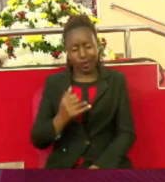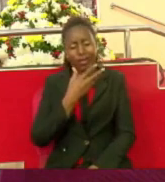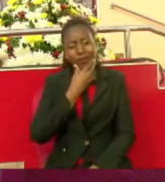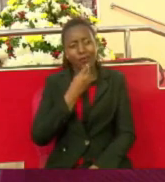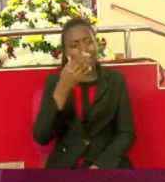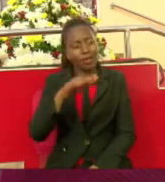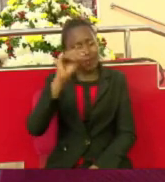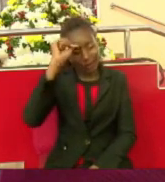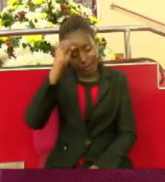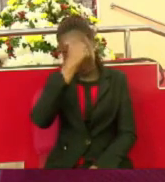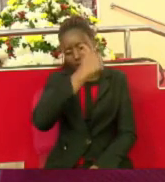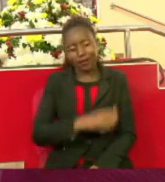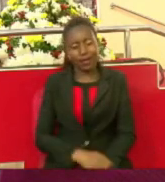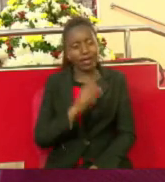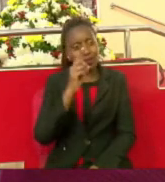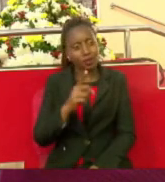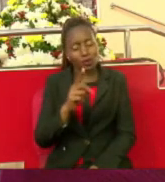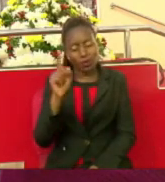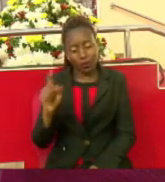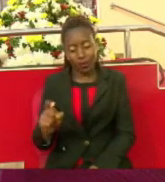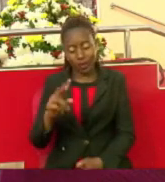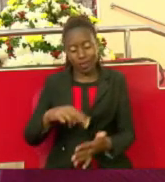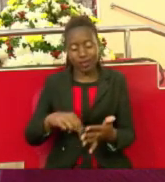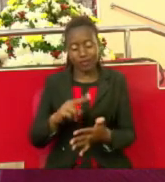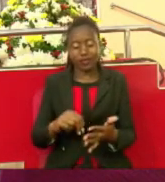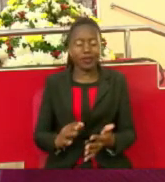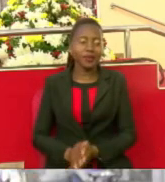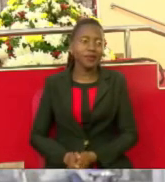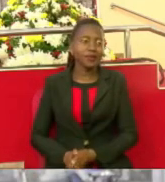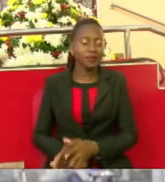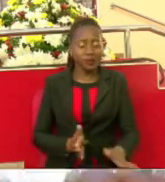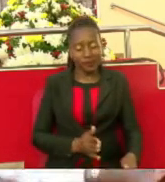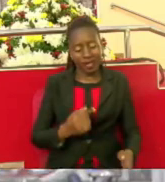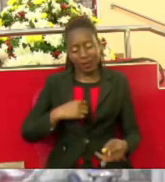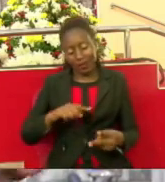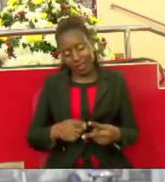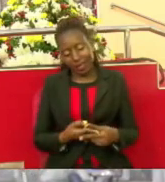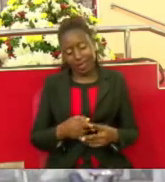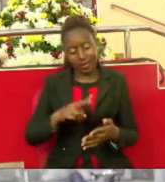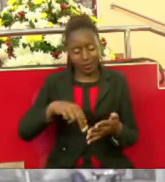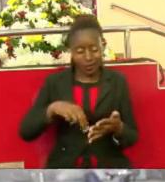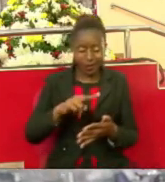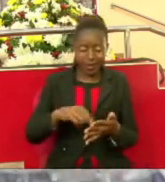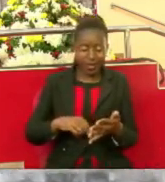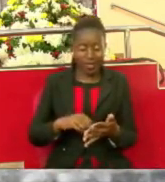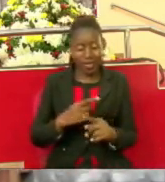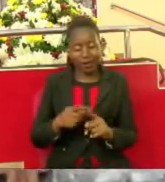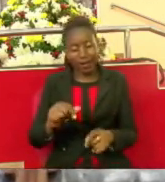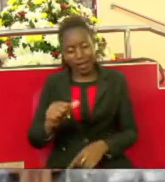So I started reading. And the other boys and girls were under the desk with laughter.